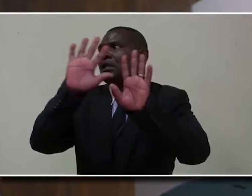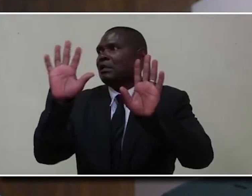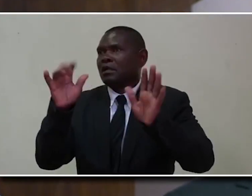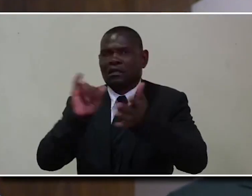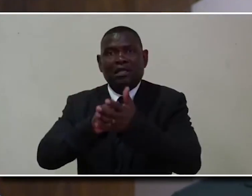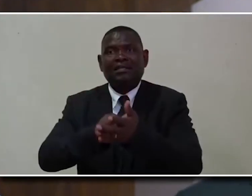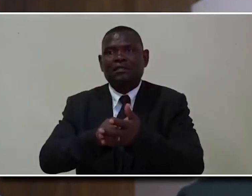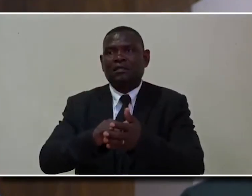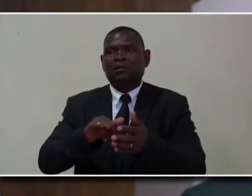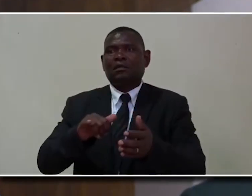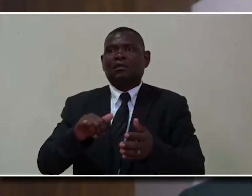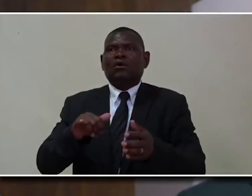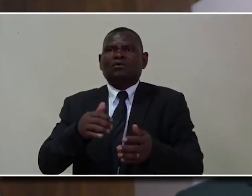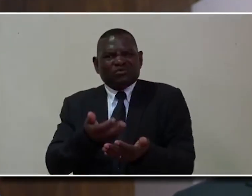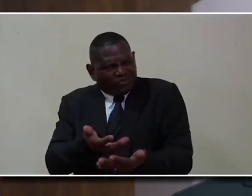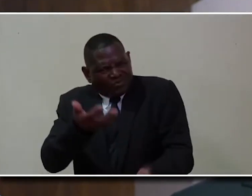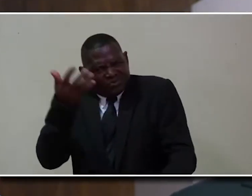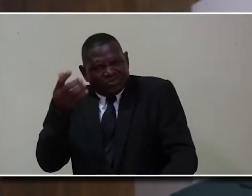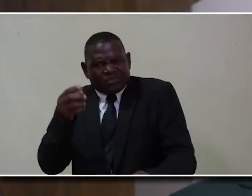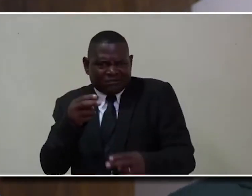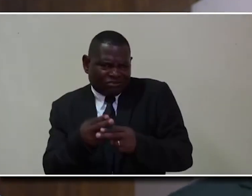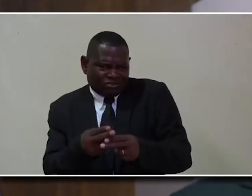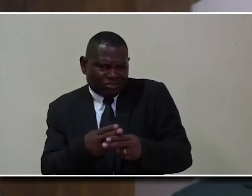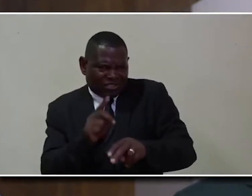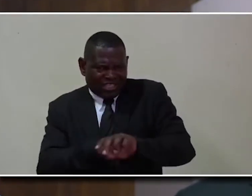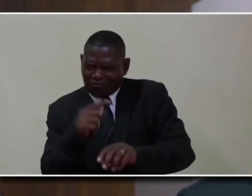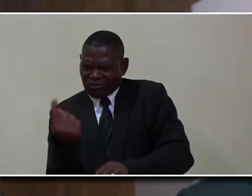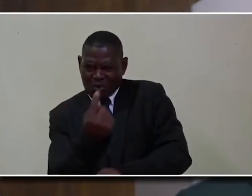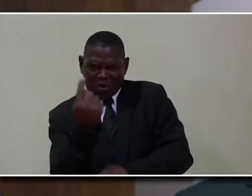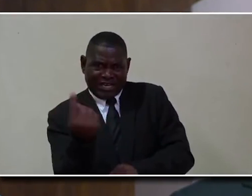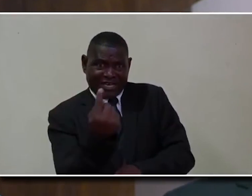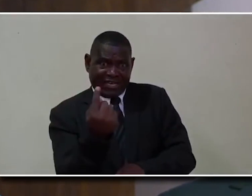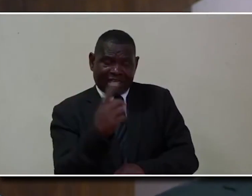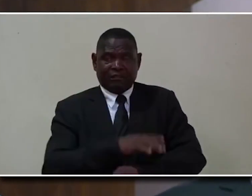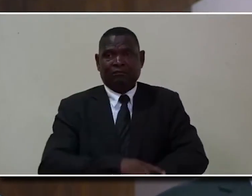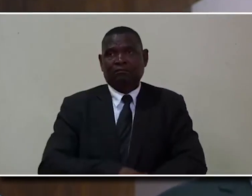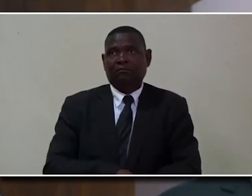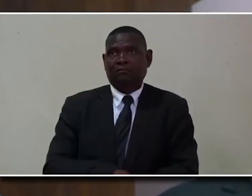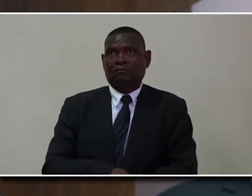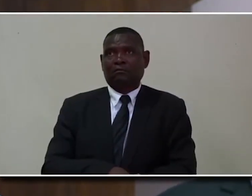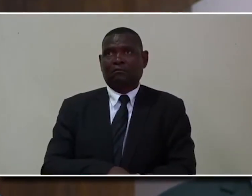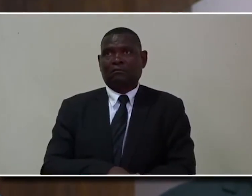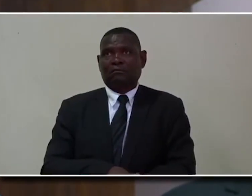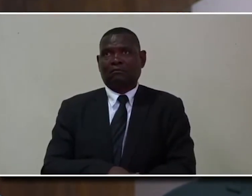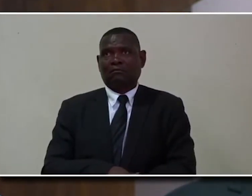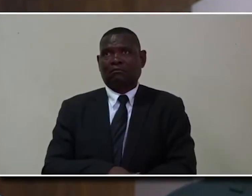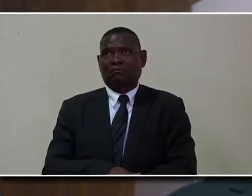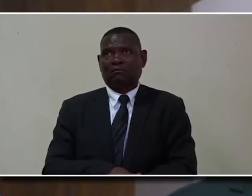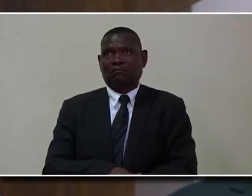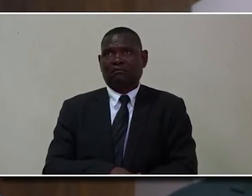of time. Koma anachika pamtetete kuti ulemerero umenewo unali koma wakanthawi. And to the contrary, he said the